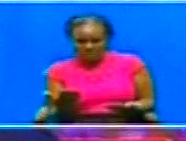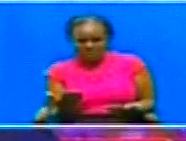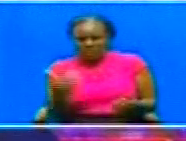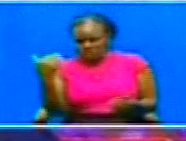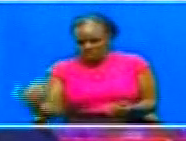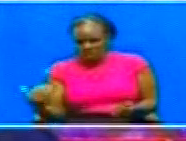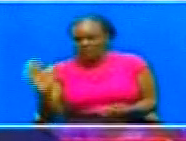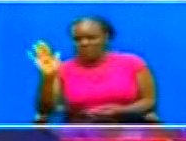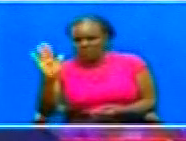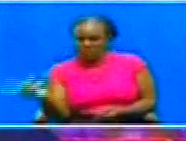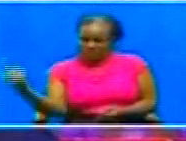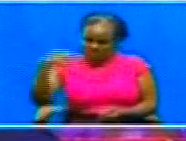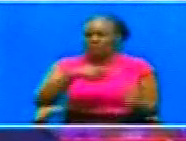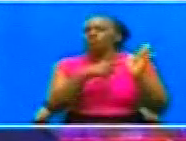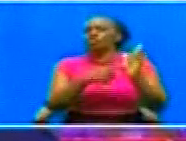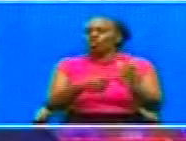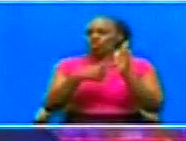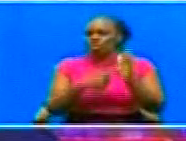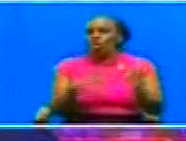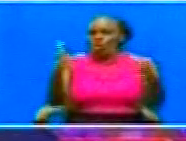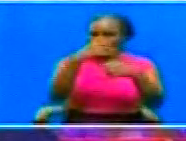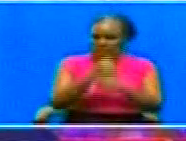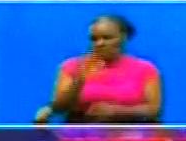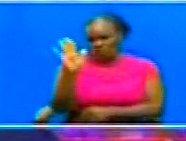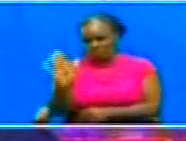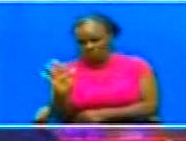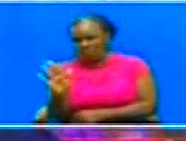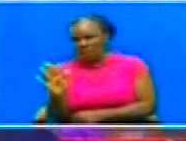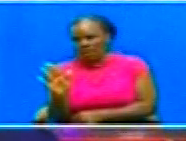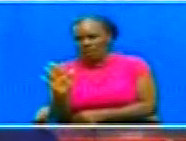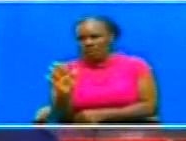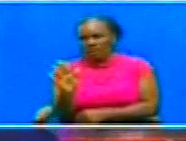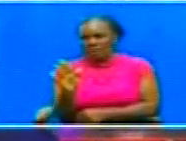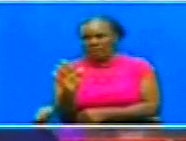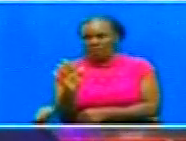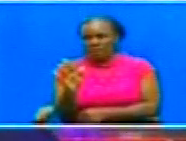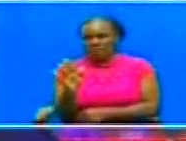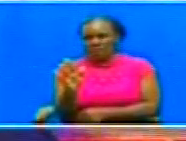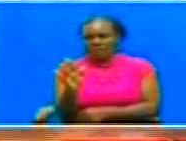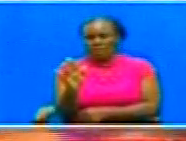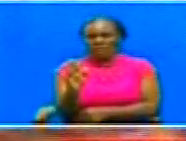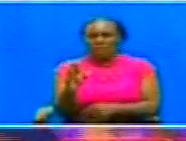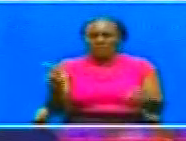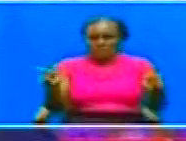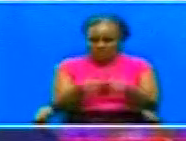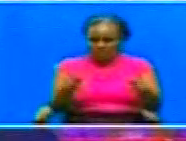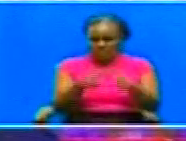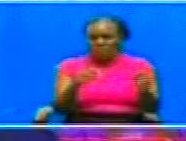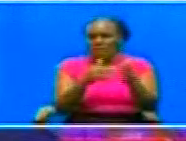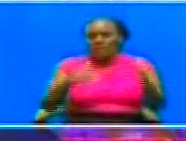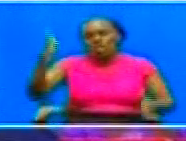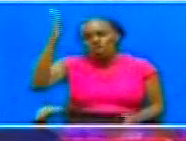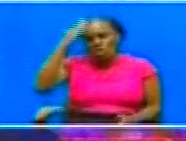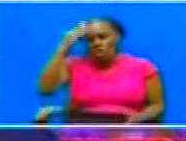their children, and companies registered in the names of their drivers and maids unwittingly, as against their